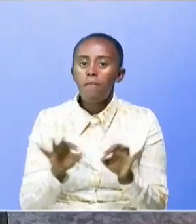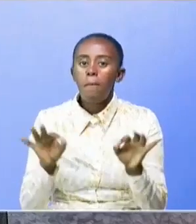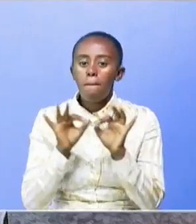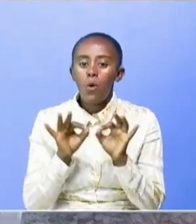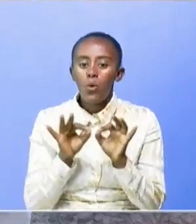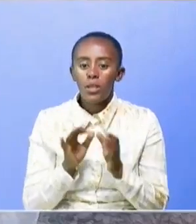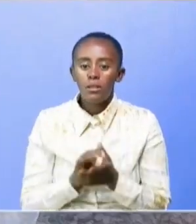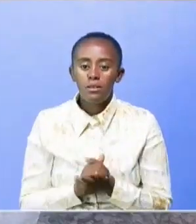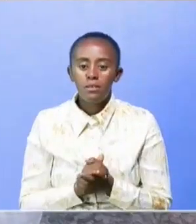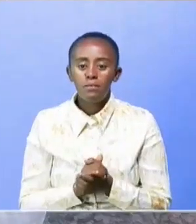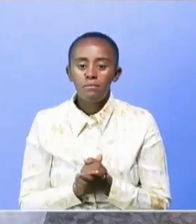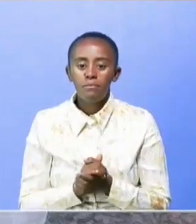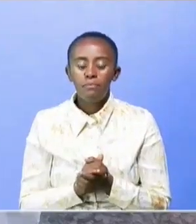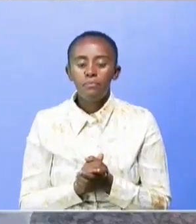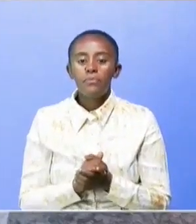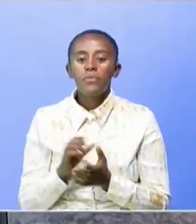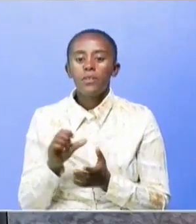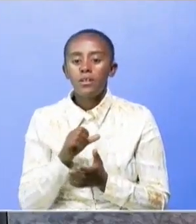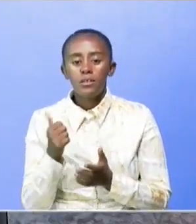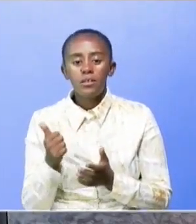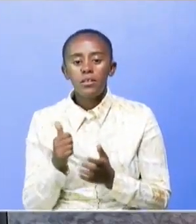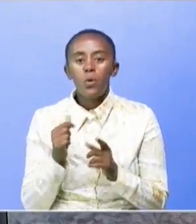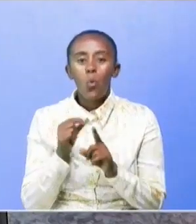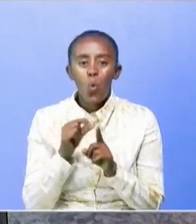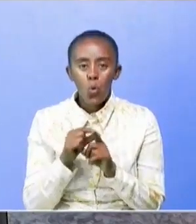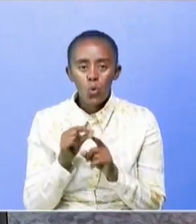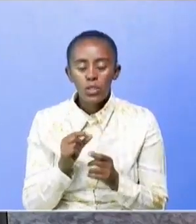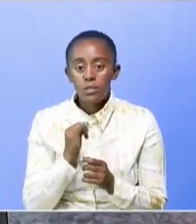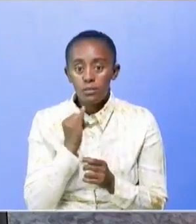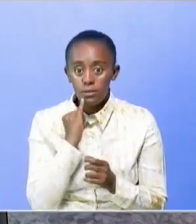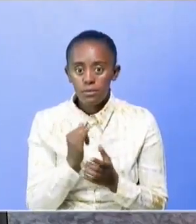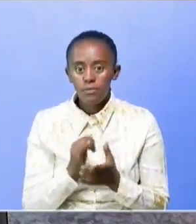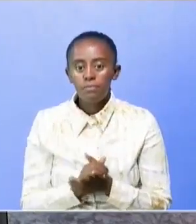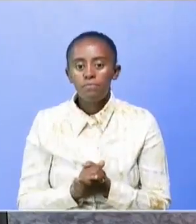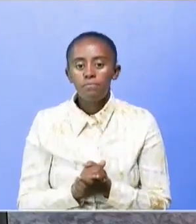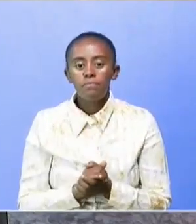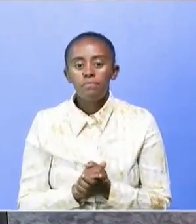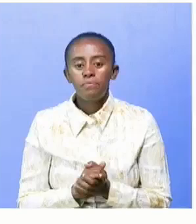important. The other word that we're going to see is,